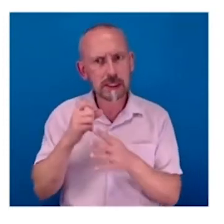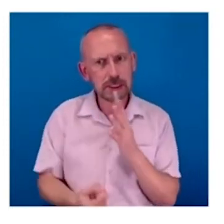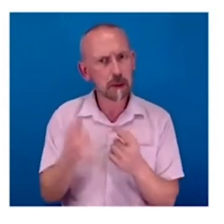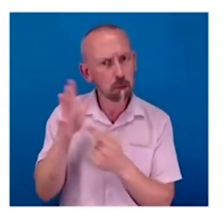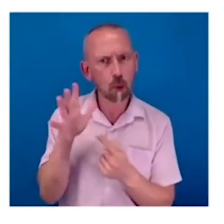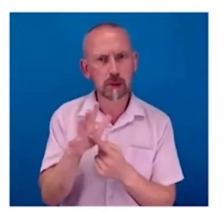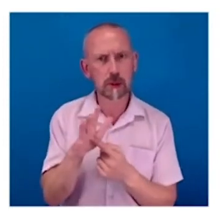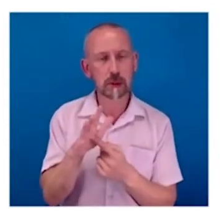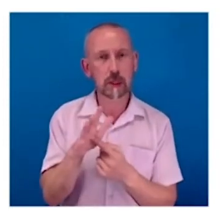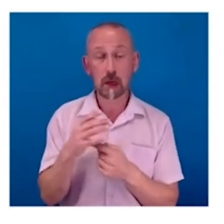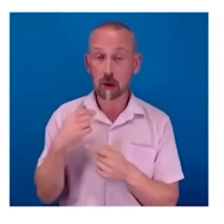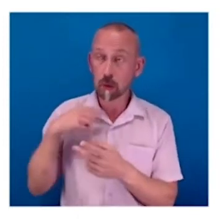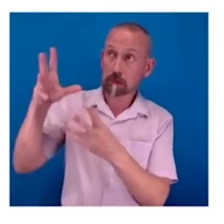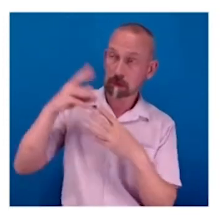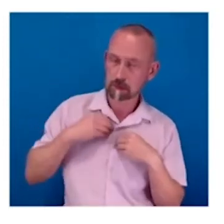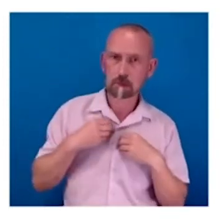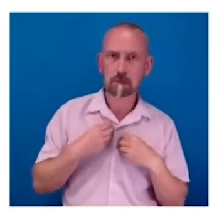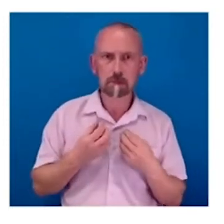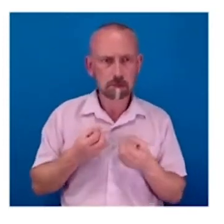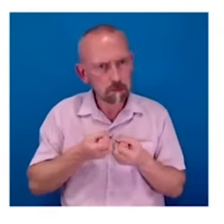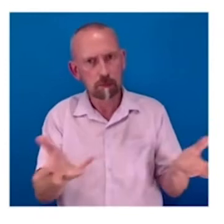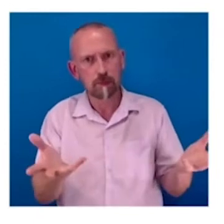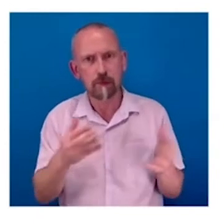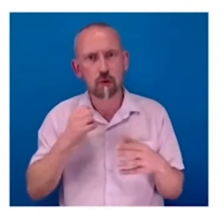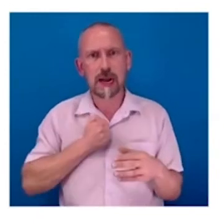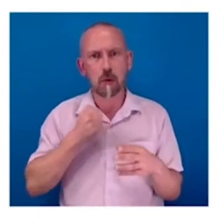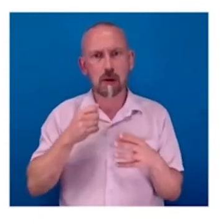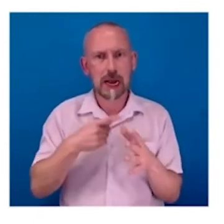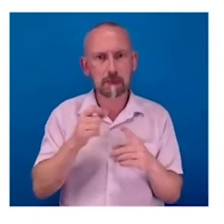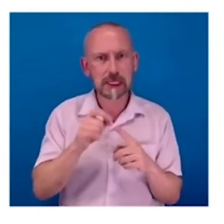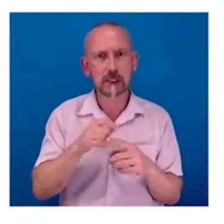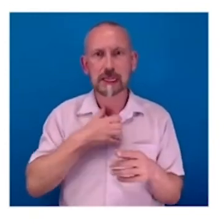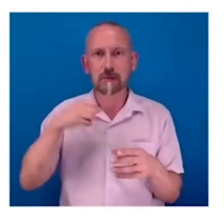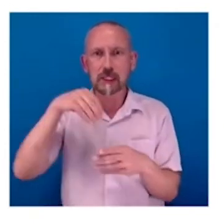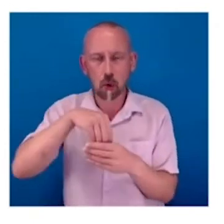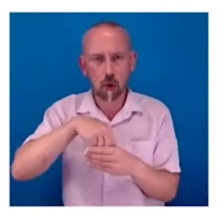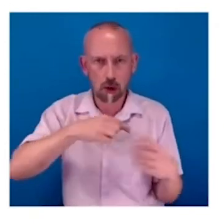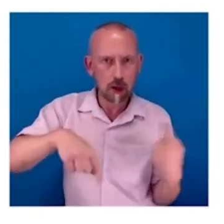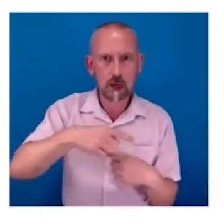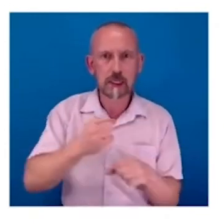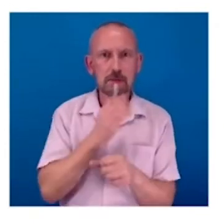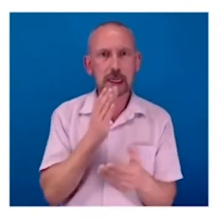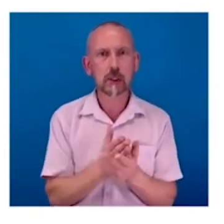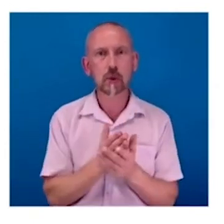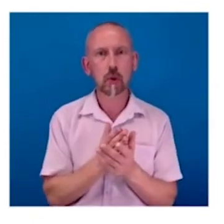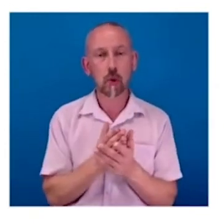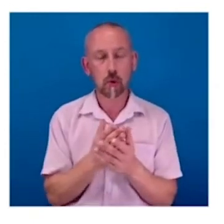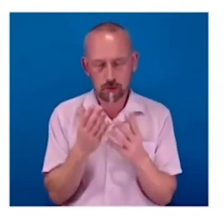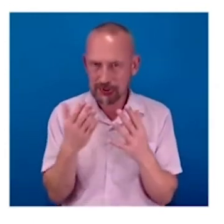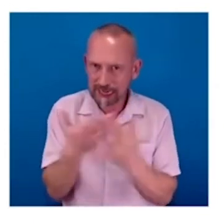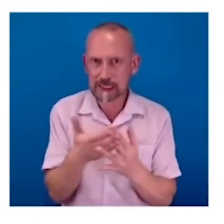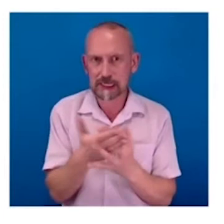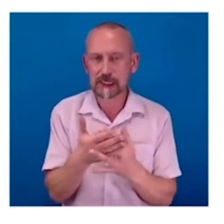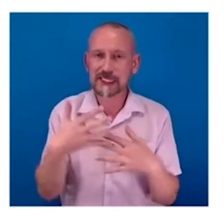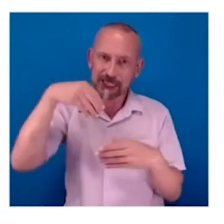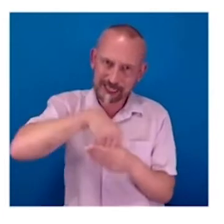the applications that we work in our internal practice in order to ensure that they incorporate accessibility as part of their delivery